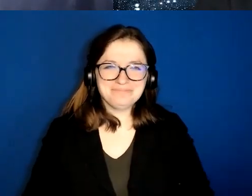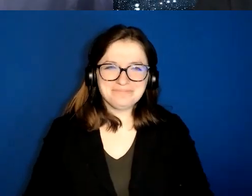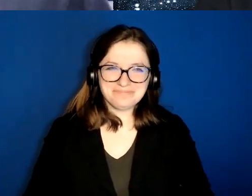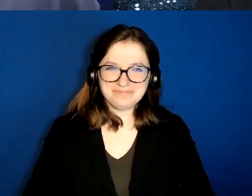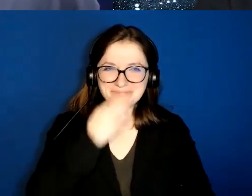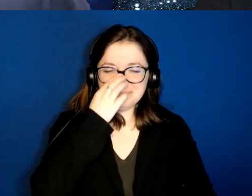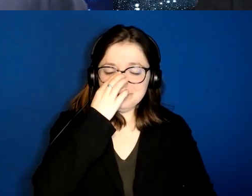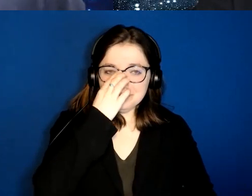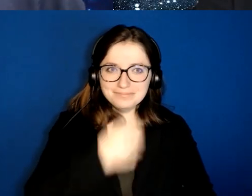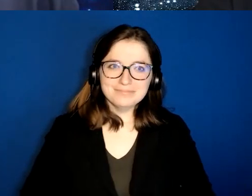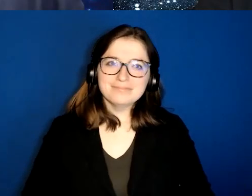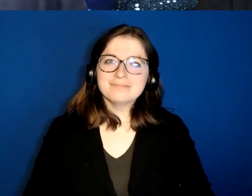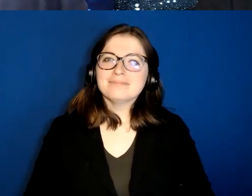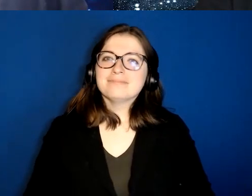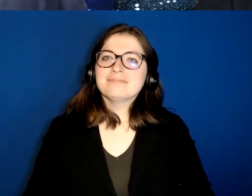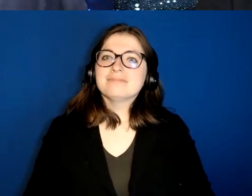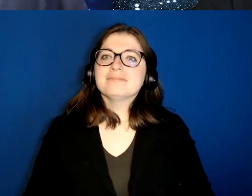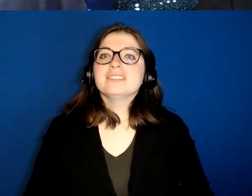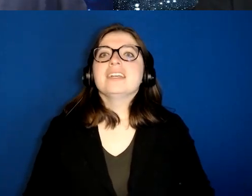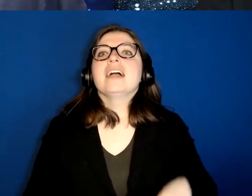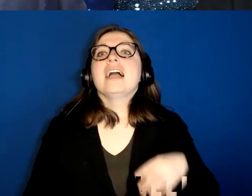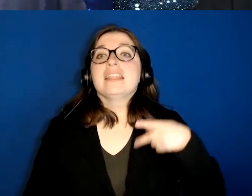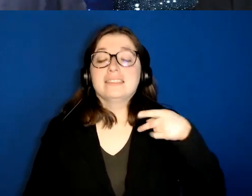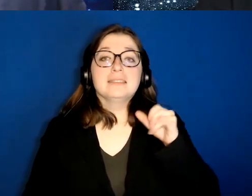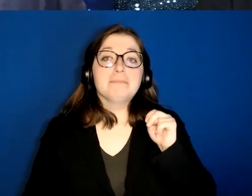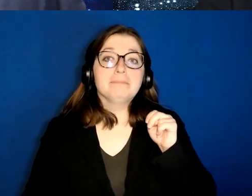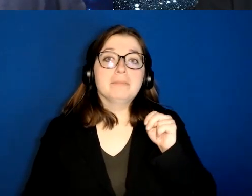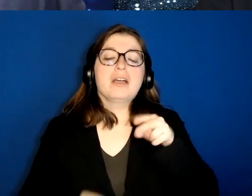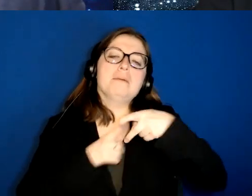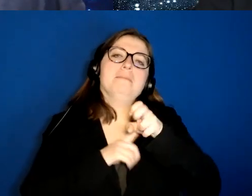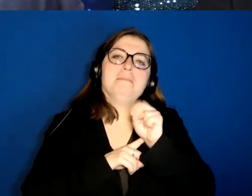That's one of the things in the pen test class that I teach that I try to